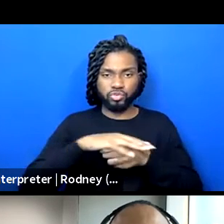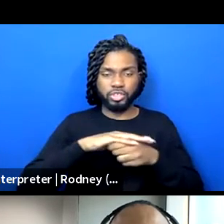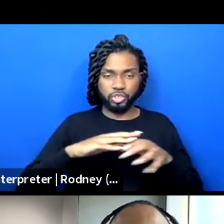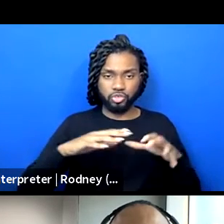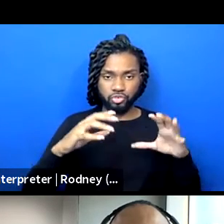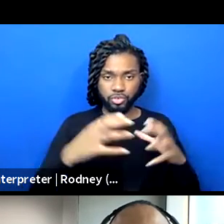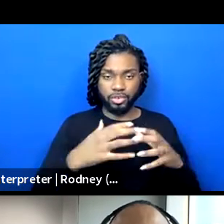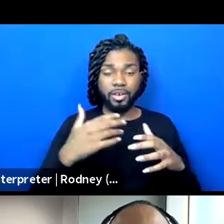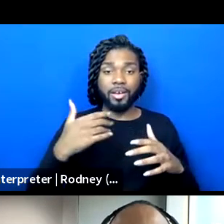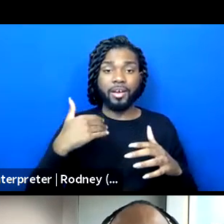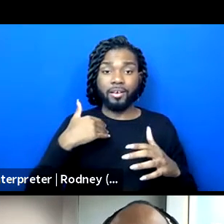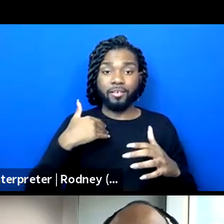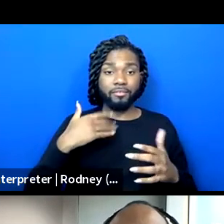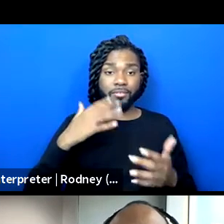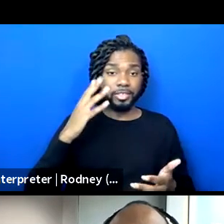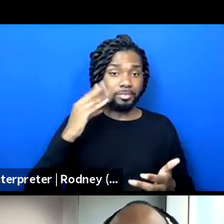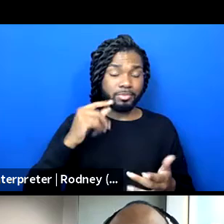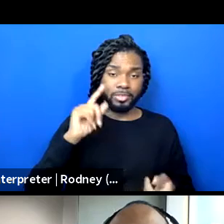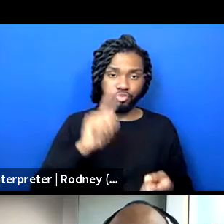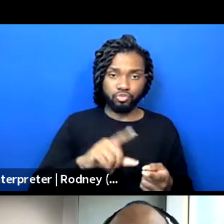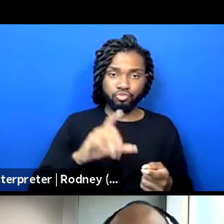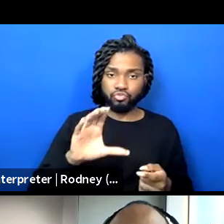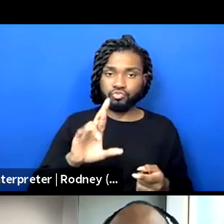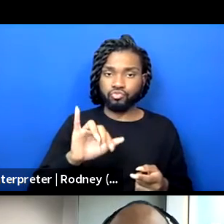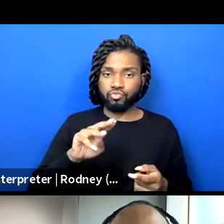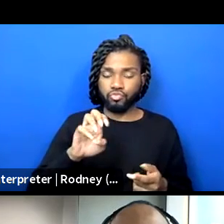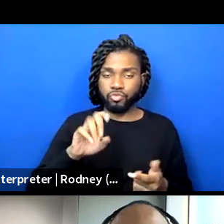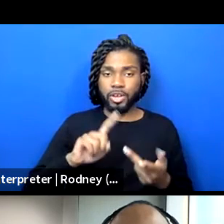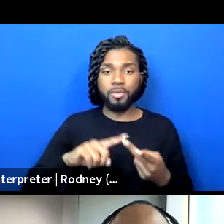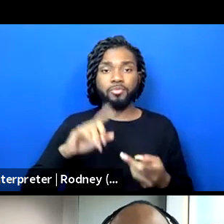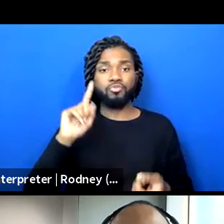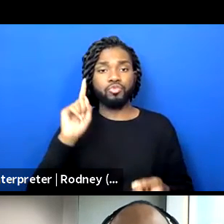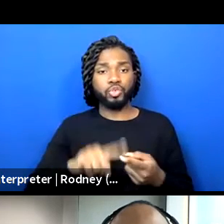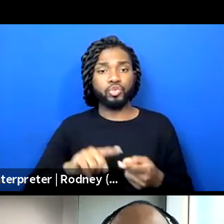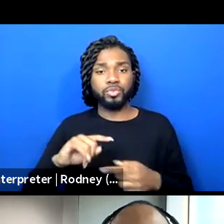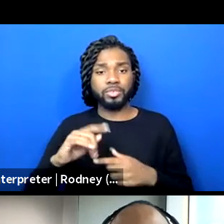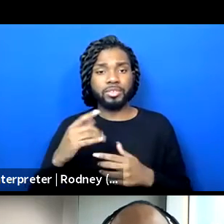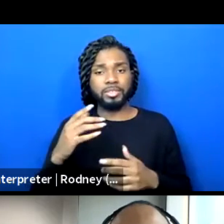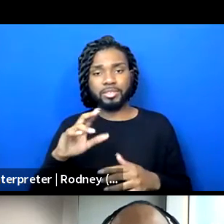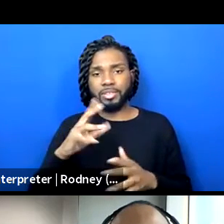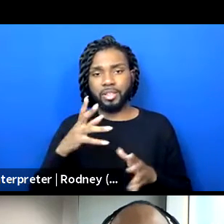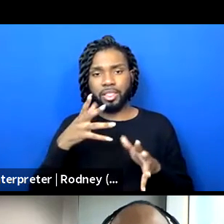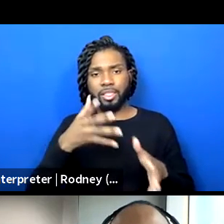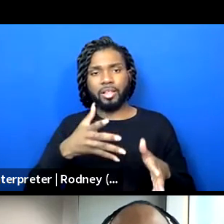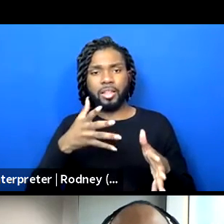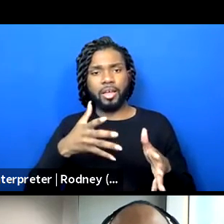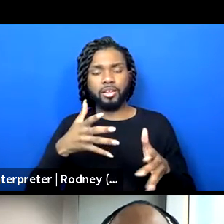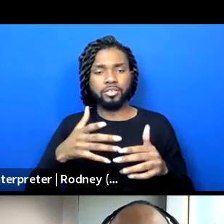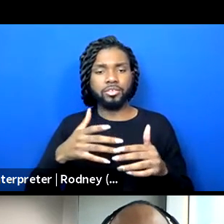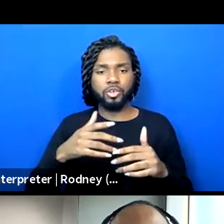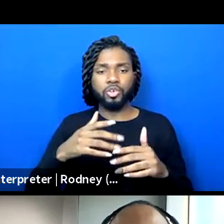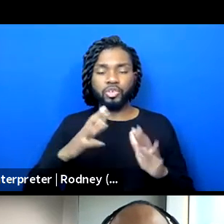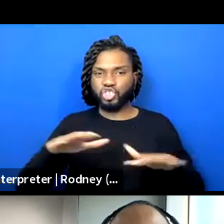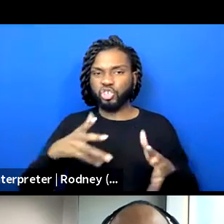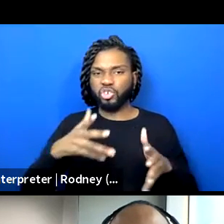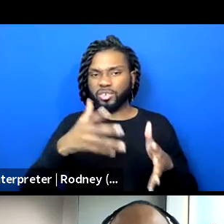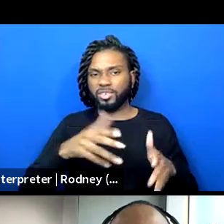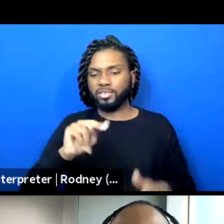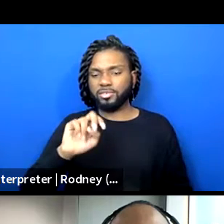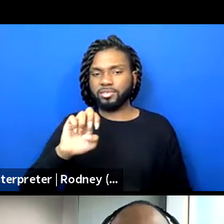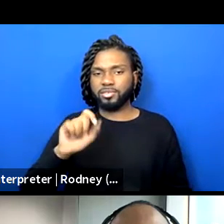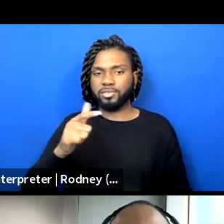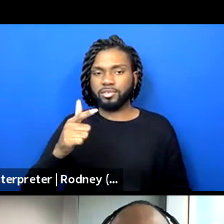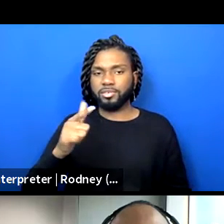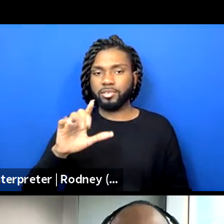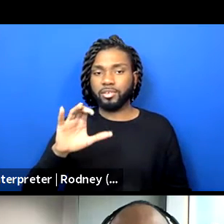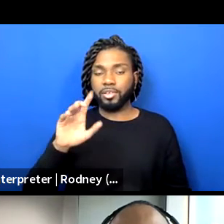reduced crime, reduced neglect in children, child neglect,